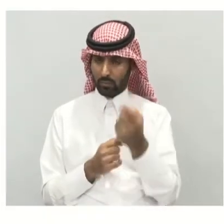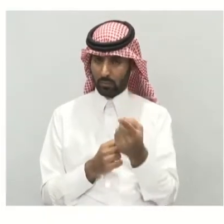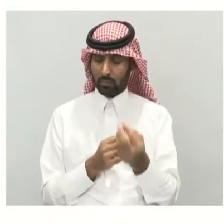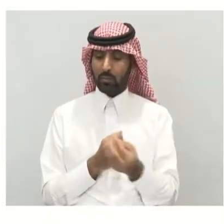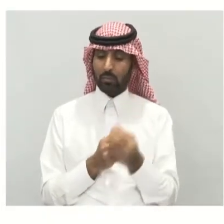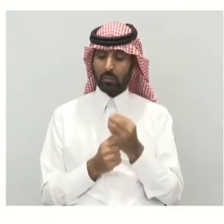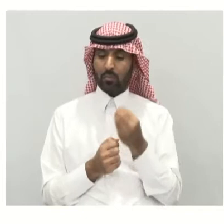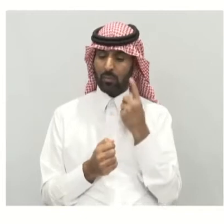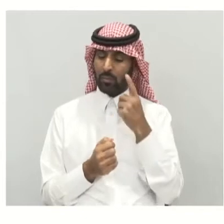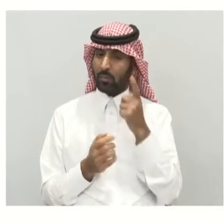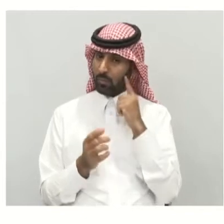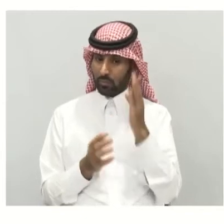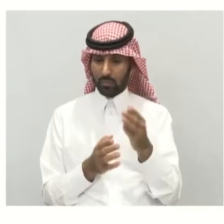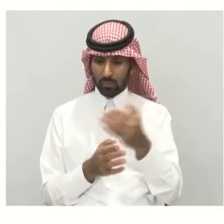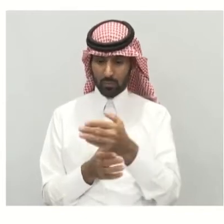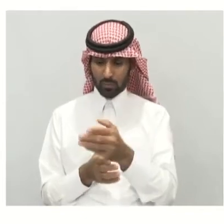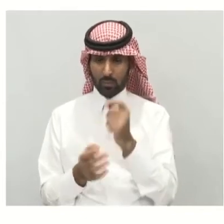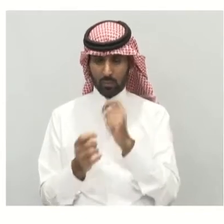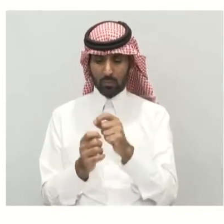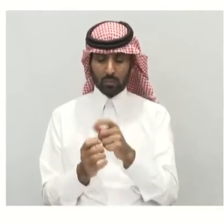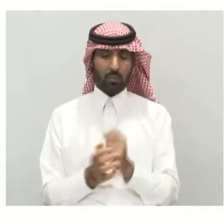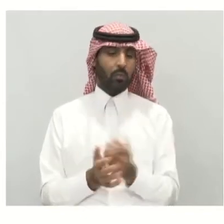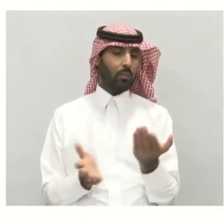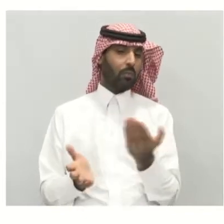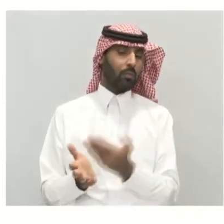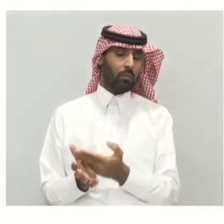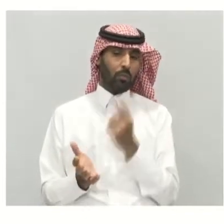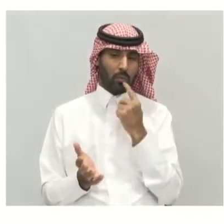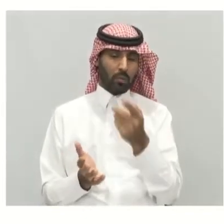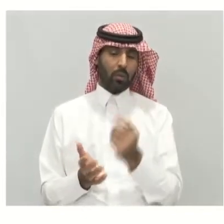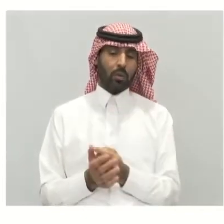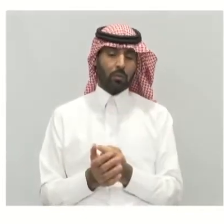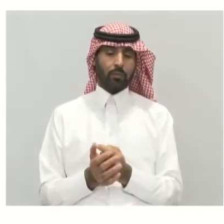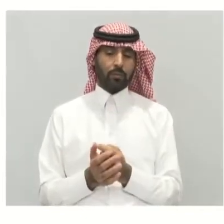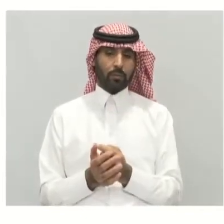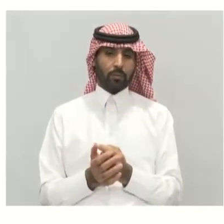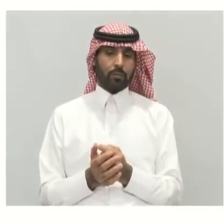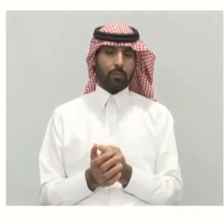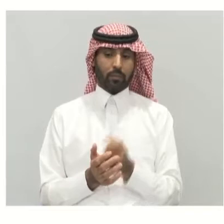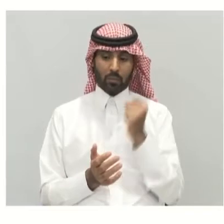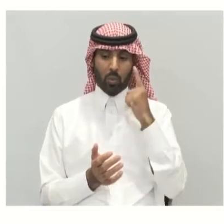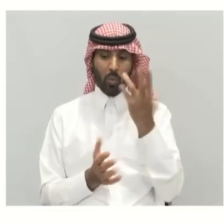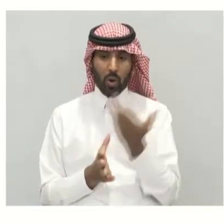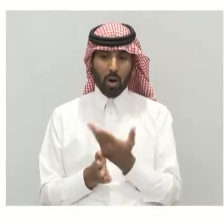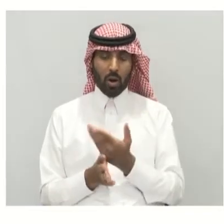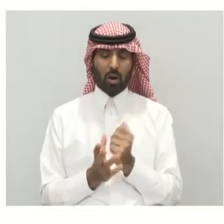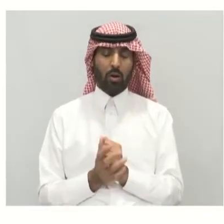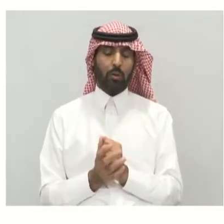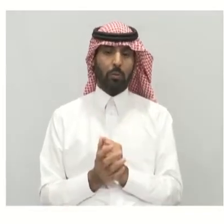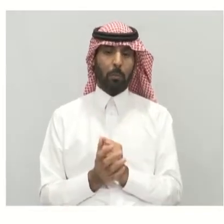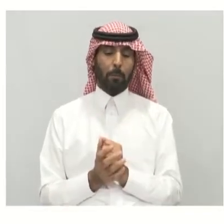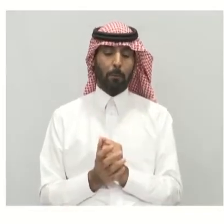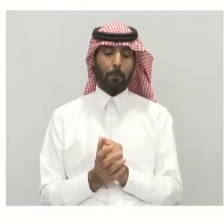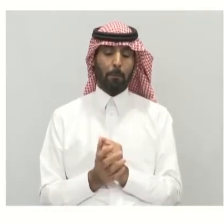they give you direction to go somewhere. We will see, we will know why